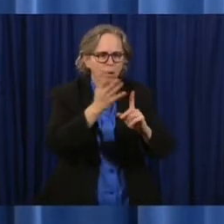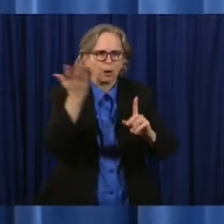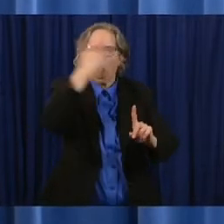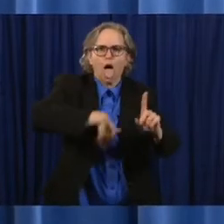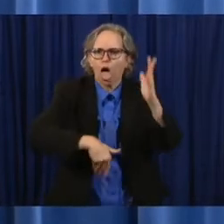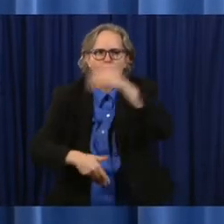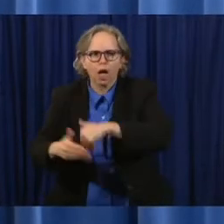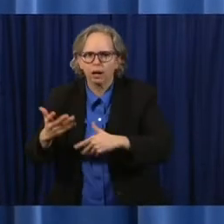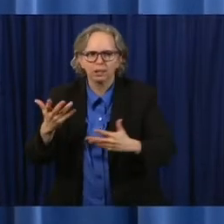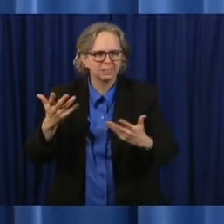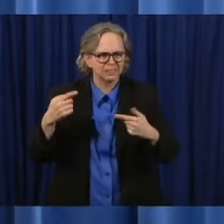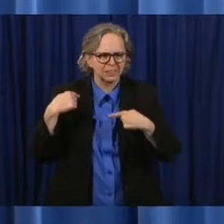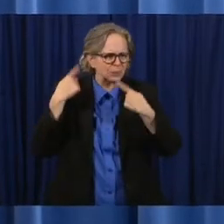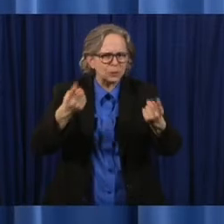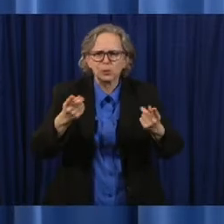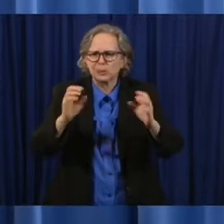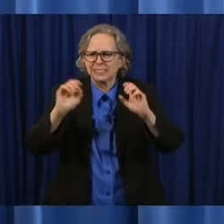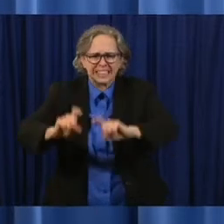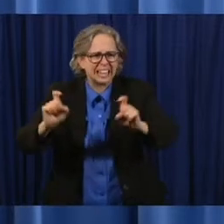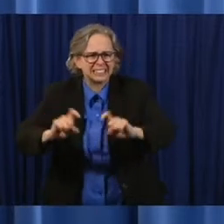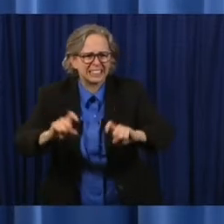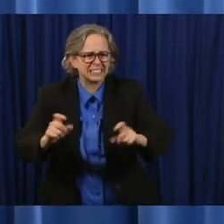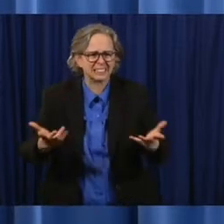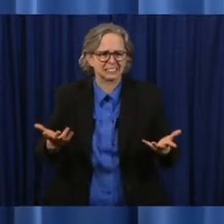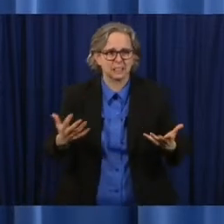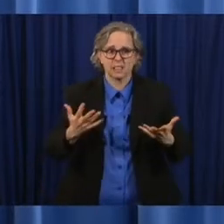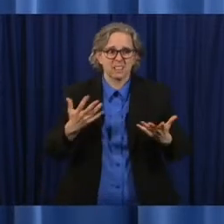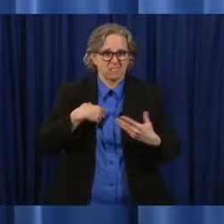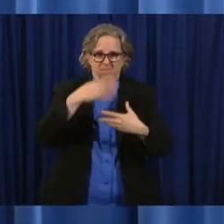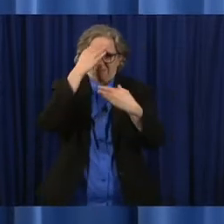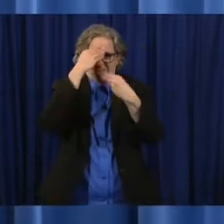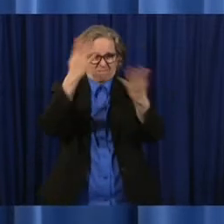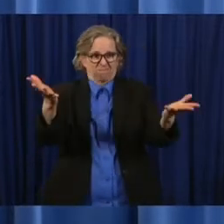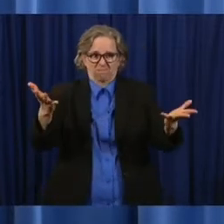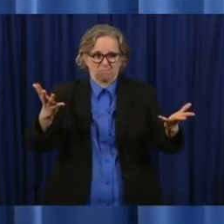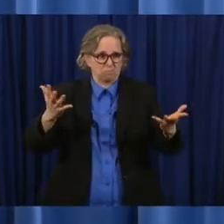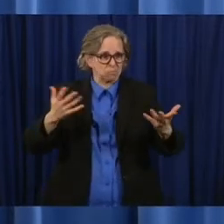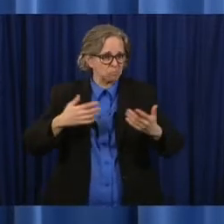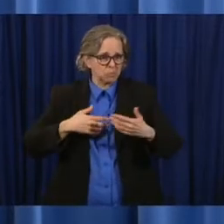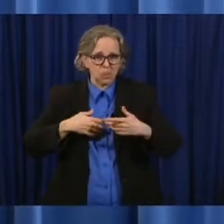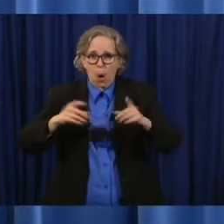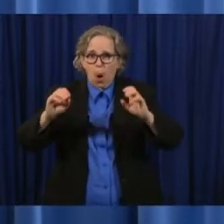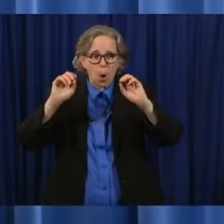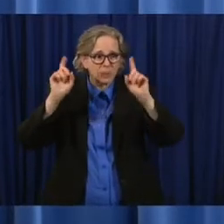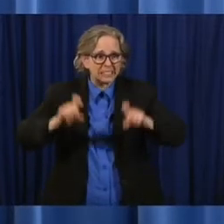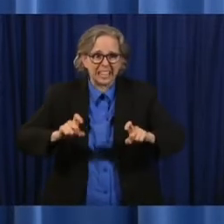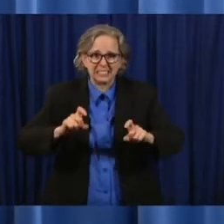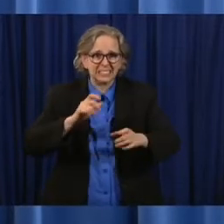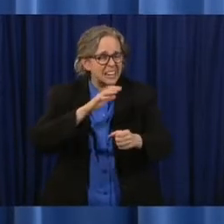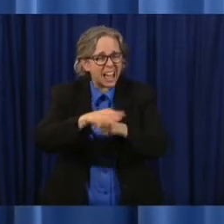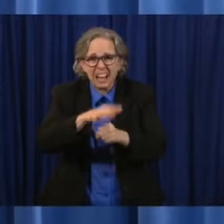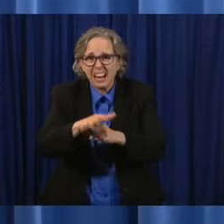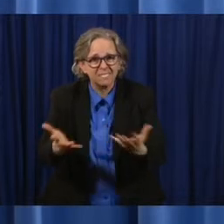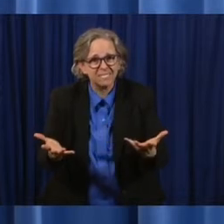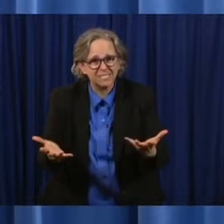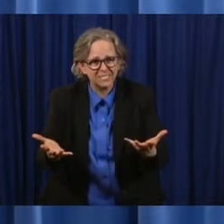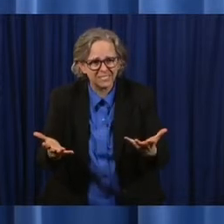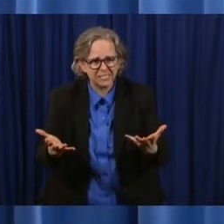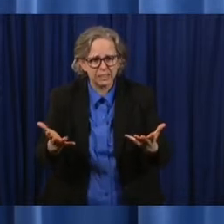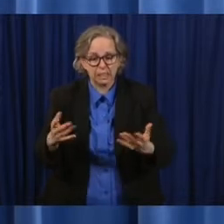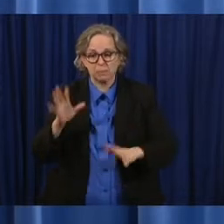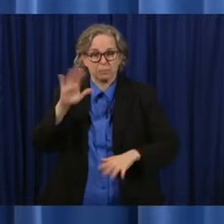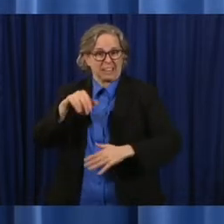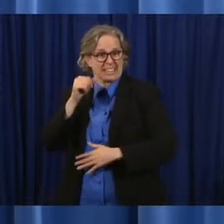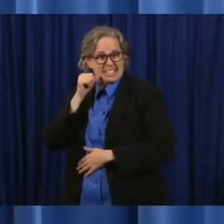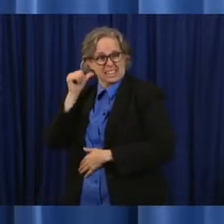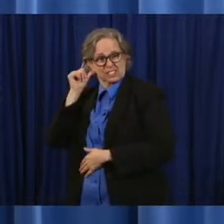testing. I've been candid about that. We've not had the amount of testing. I talked yesterday about